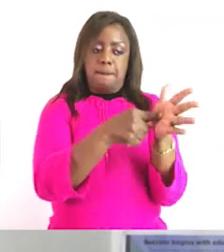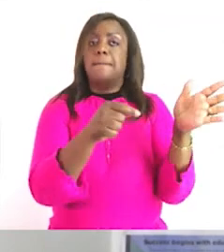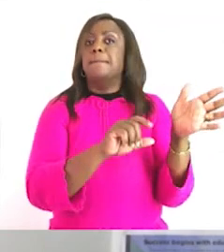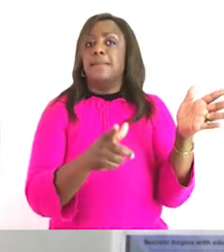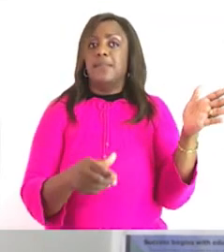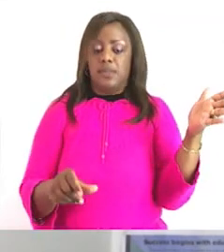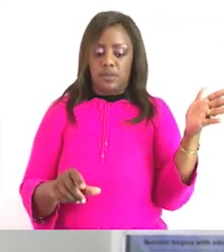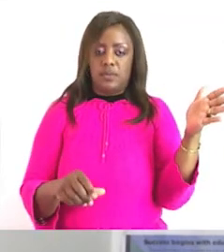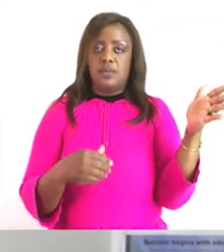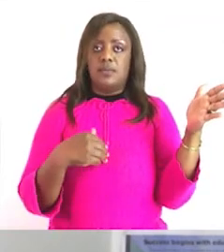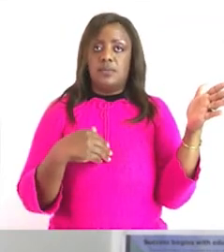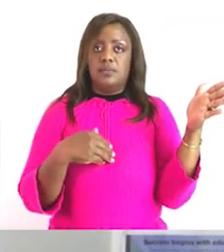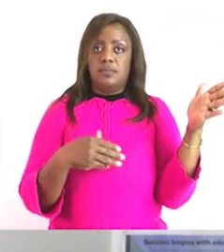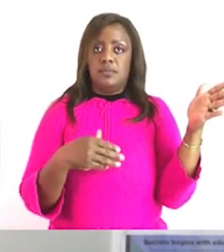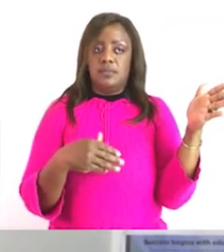On the 3 count,